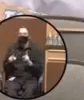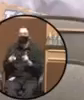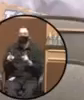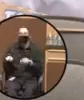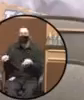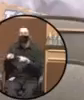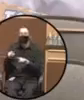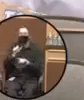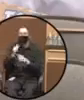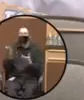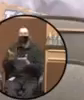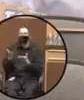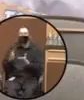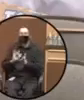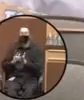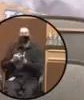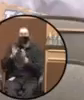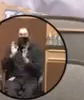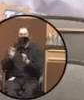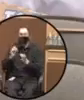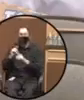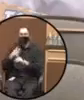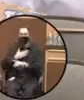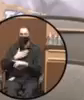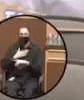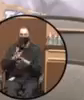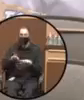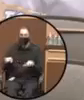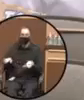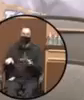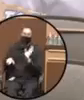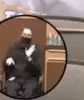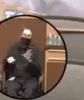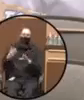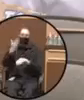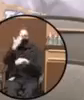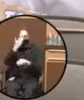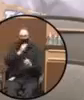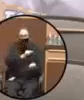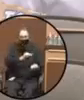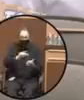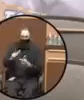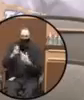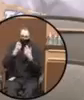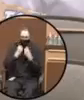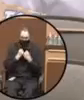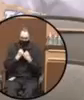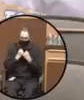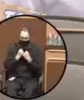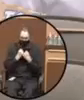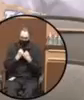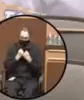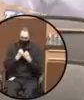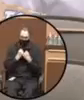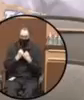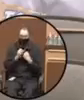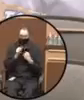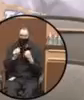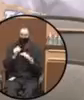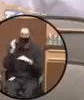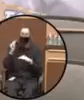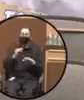not here to make medical decisions for my child. I know that you all care, but you're